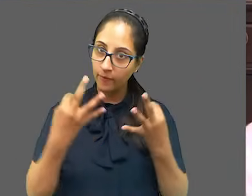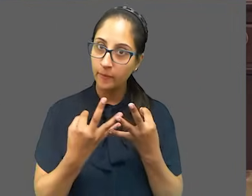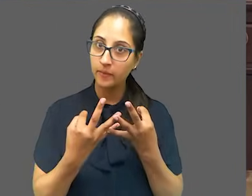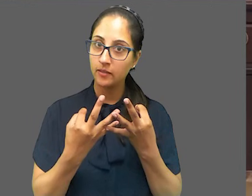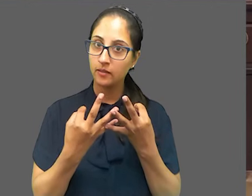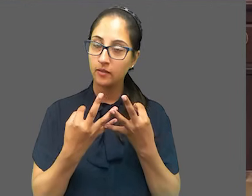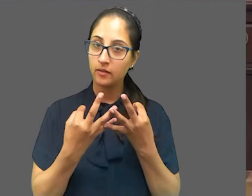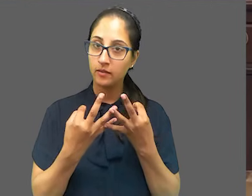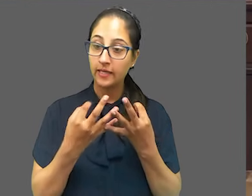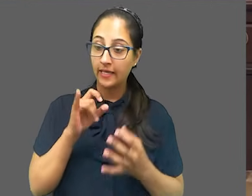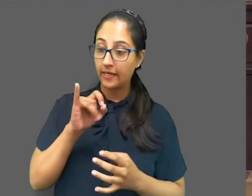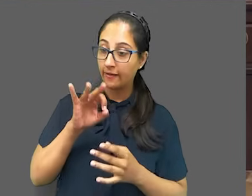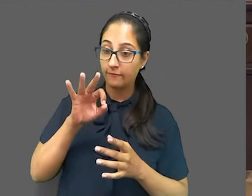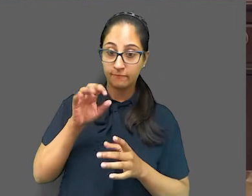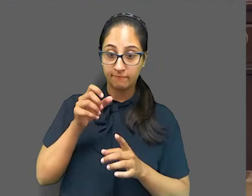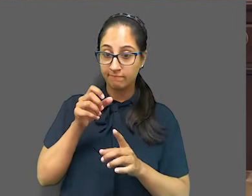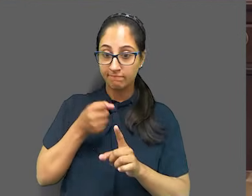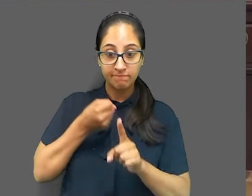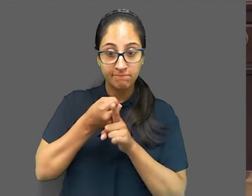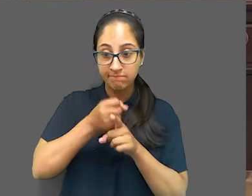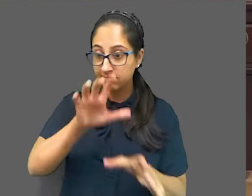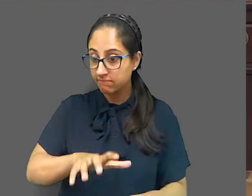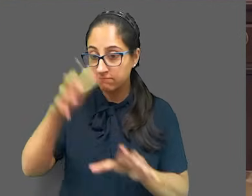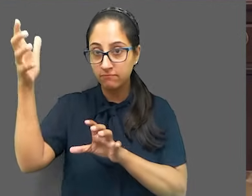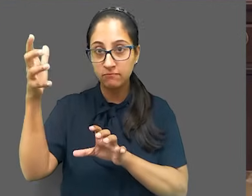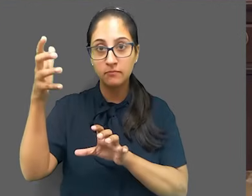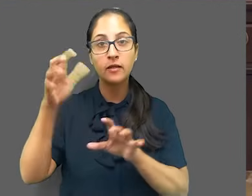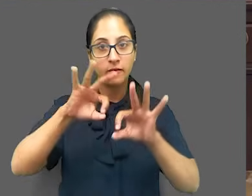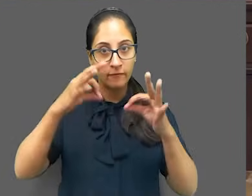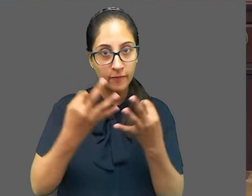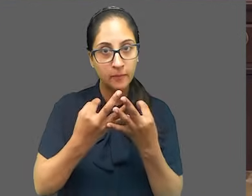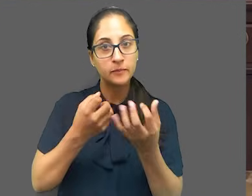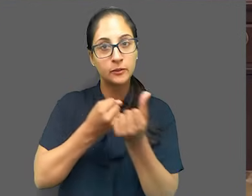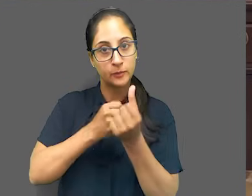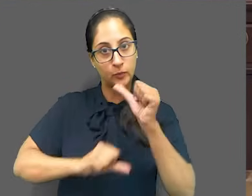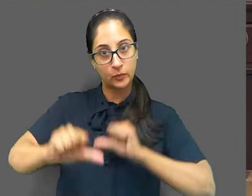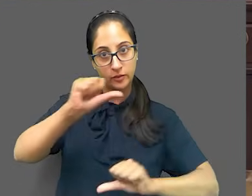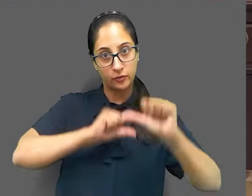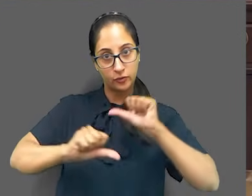what a family does for one another in times of need.